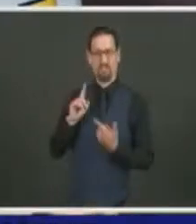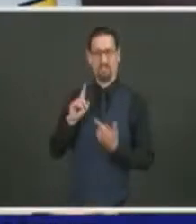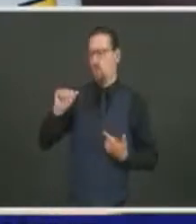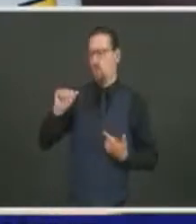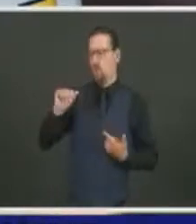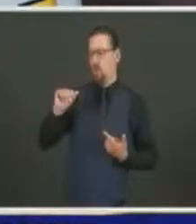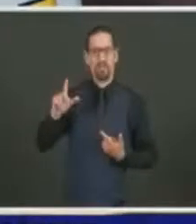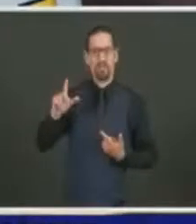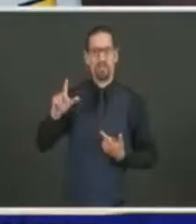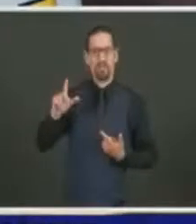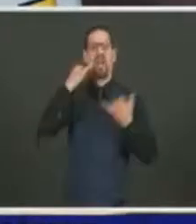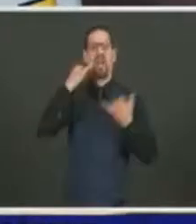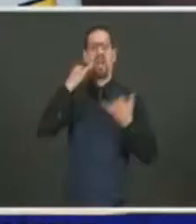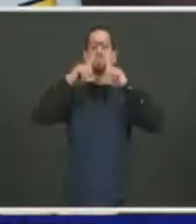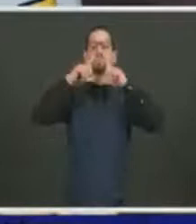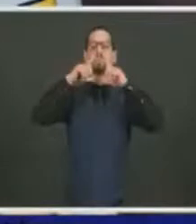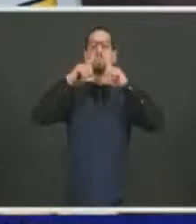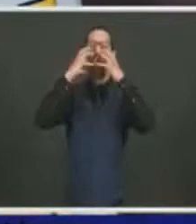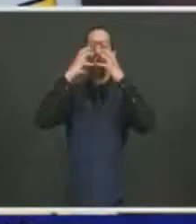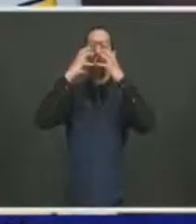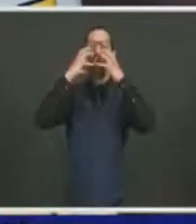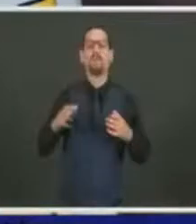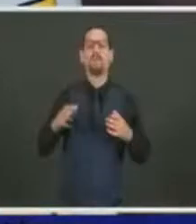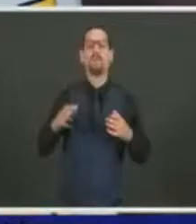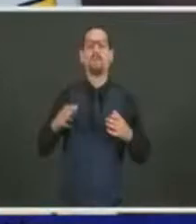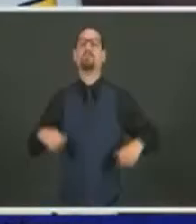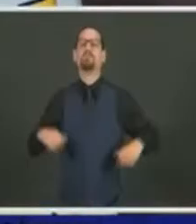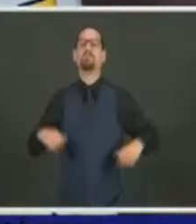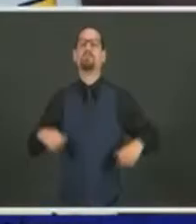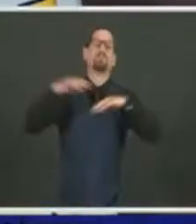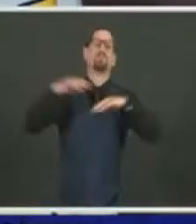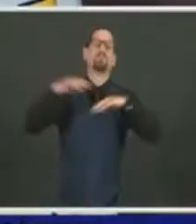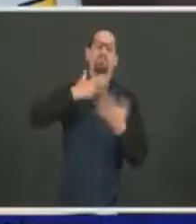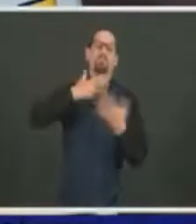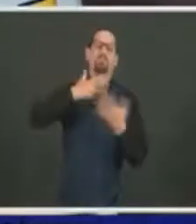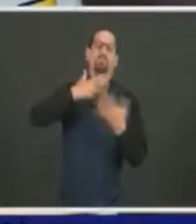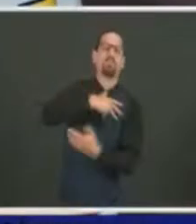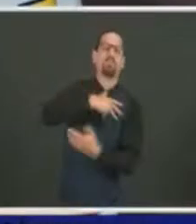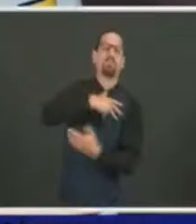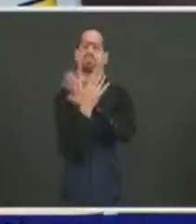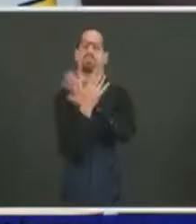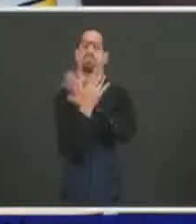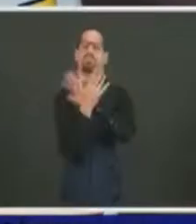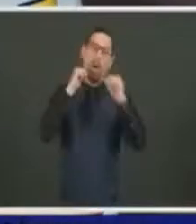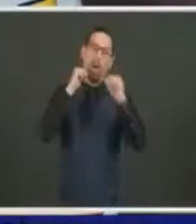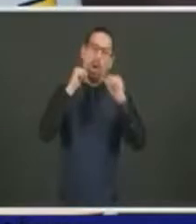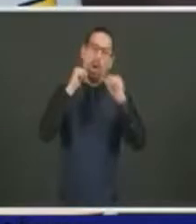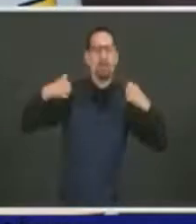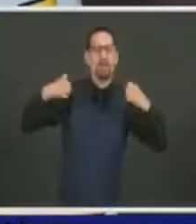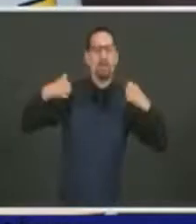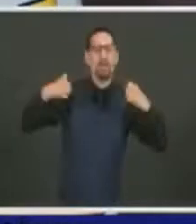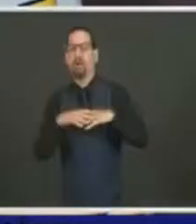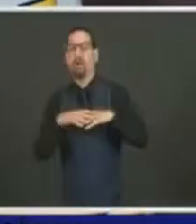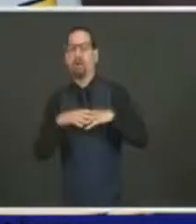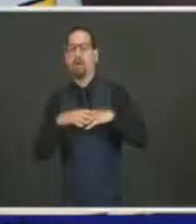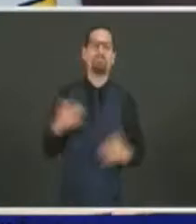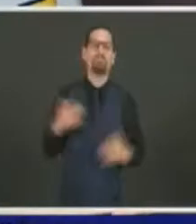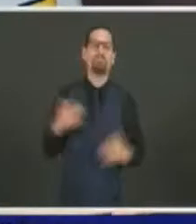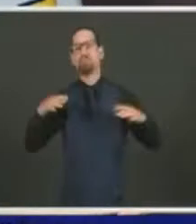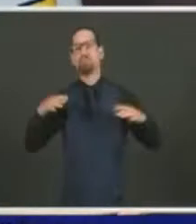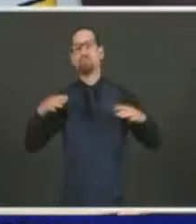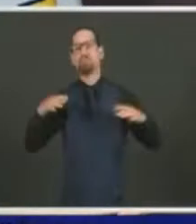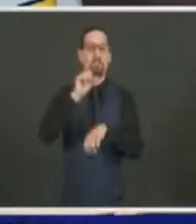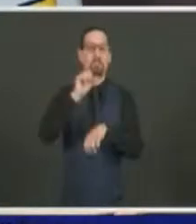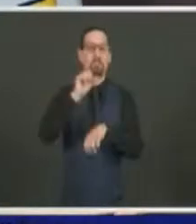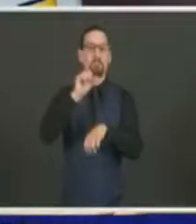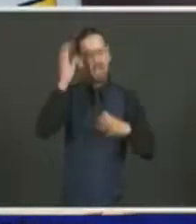together in big, large group gatherings, close together, no mask wearing, go to work when we don't feel well, then I don't know if we can open school in the